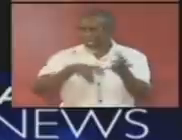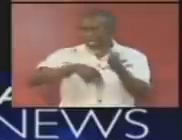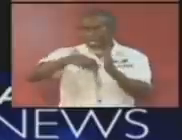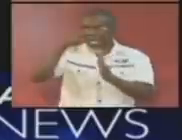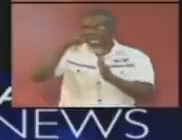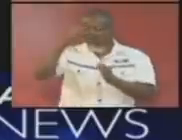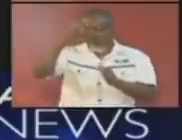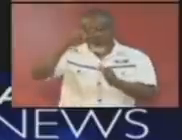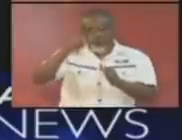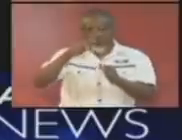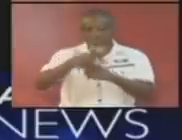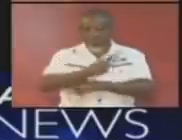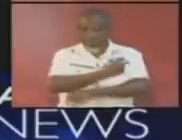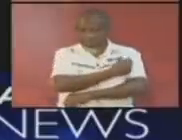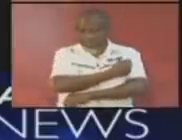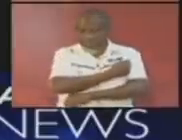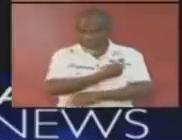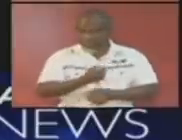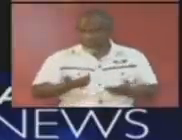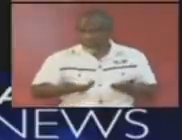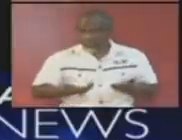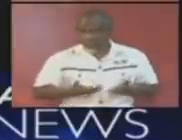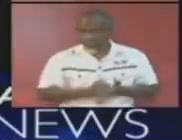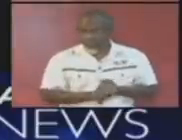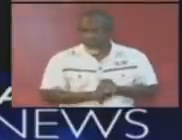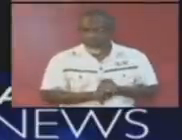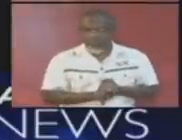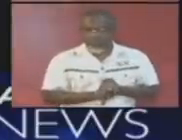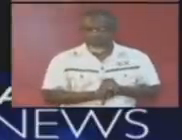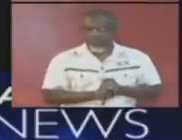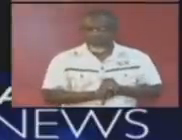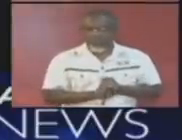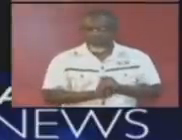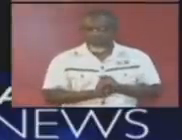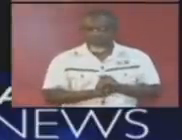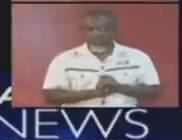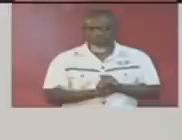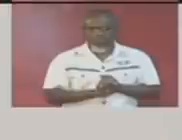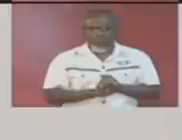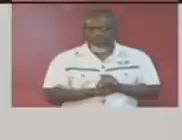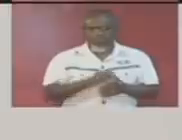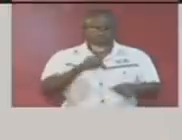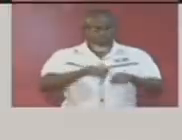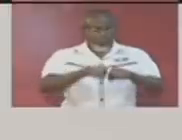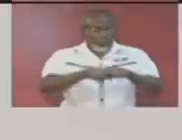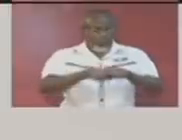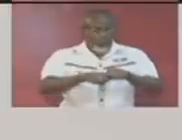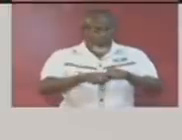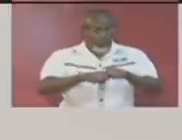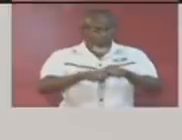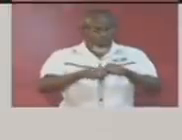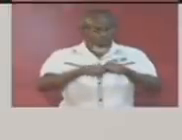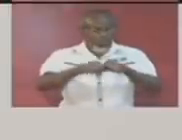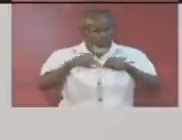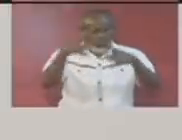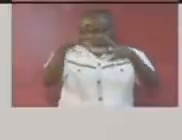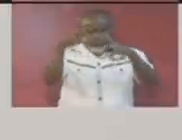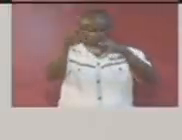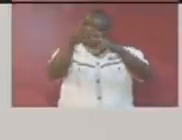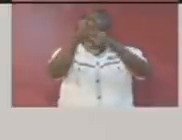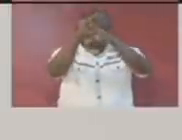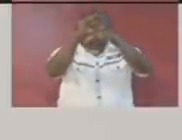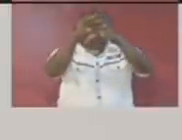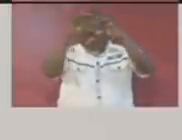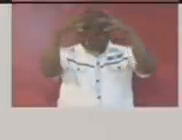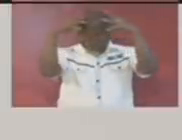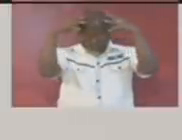for these vaccines? Thank you. Okay. All right. So as the Honourable Minister would have indicated yesterday in his